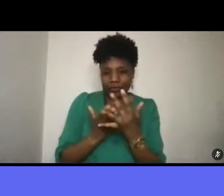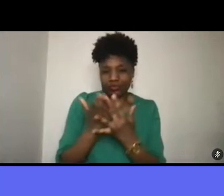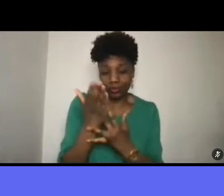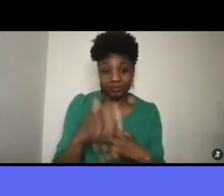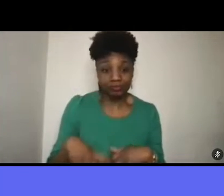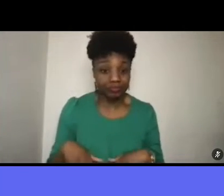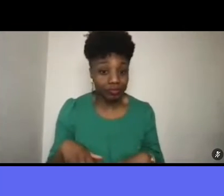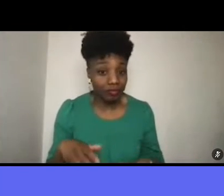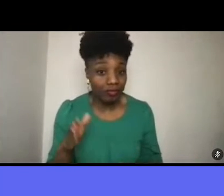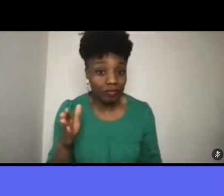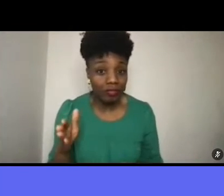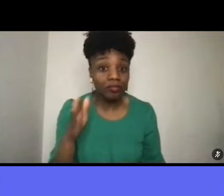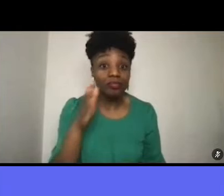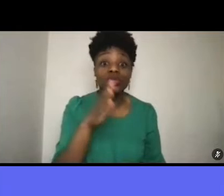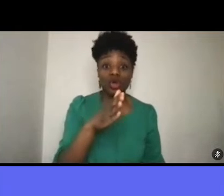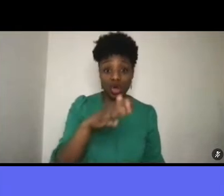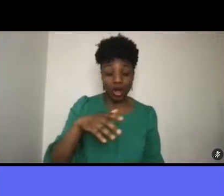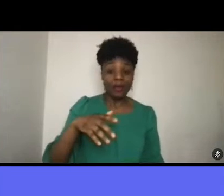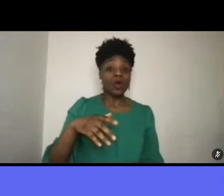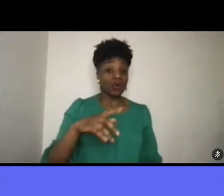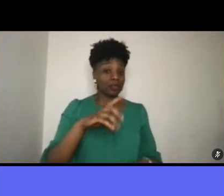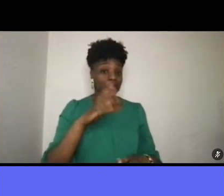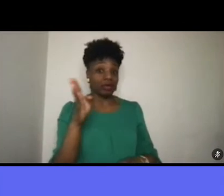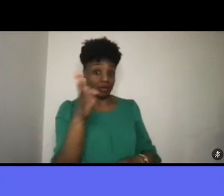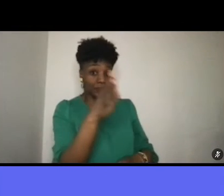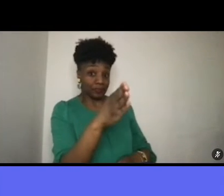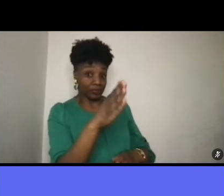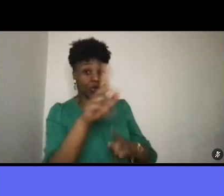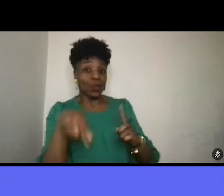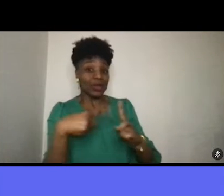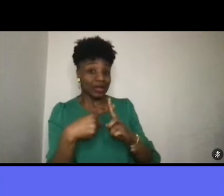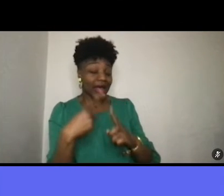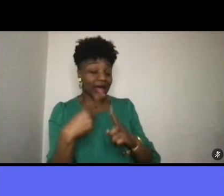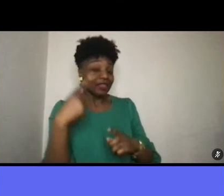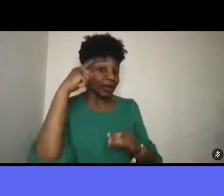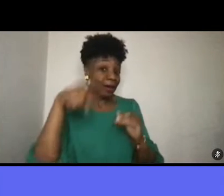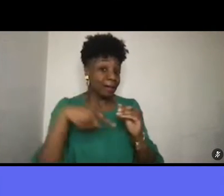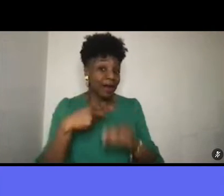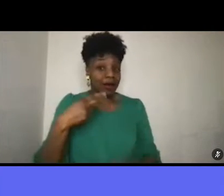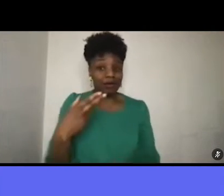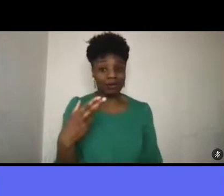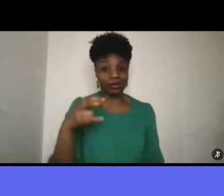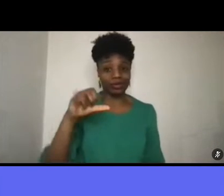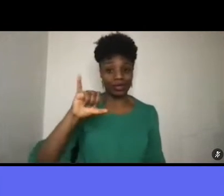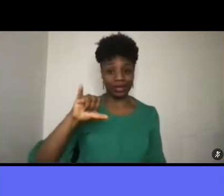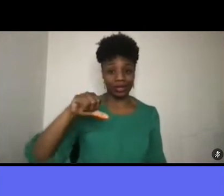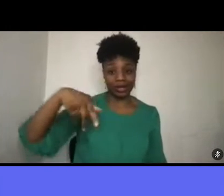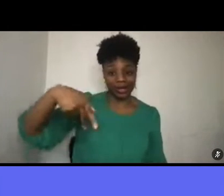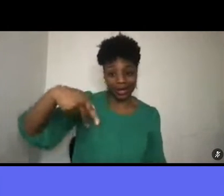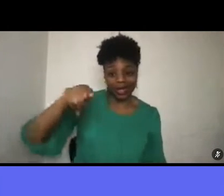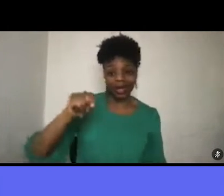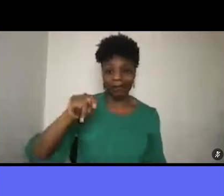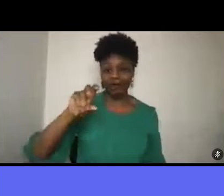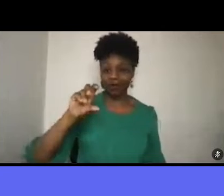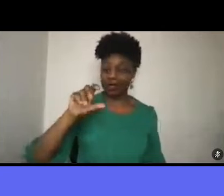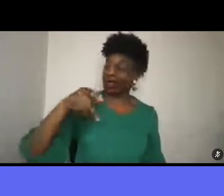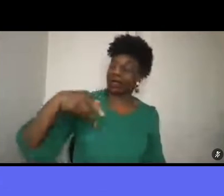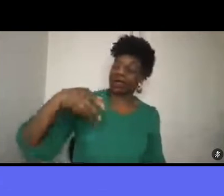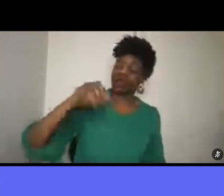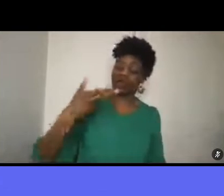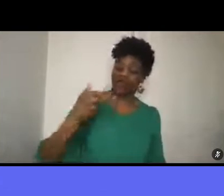hypnotherapy, I'm seeing a clock being waved in somebody's face and telling them to go to sleep. I'm sure that's not how